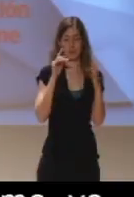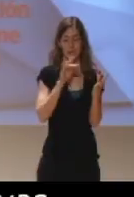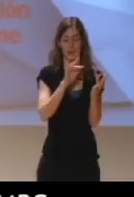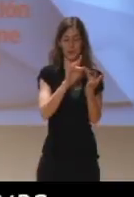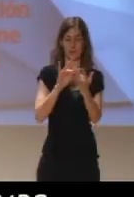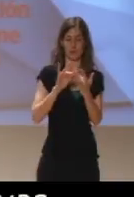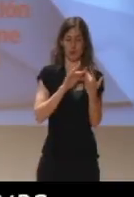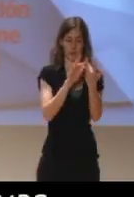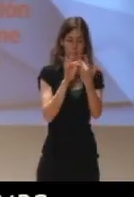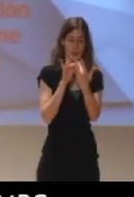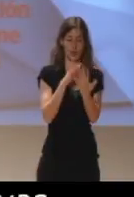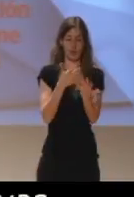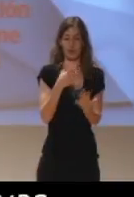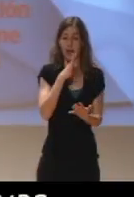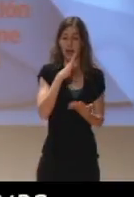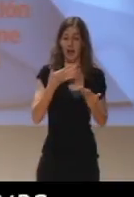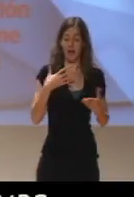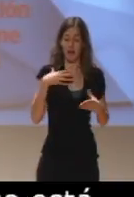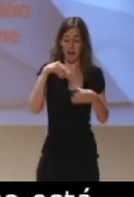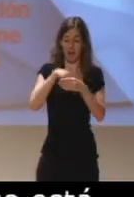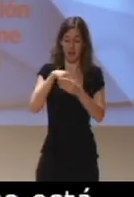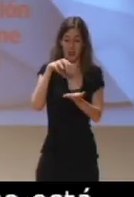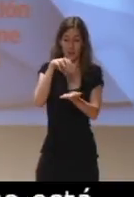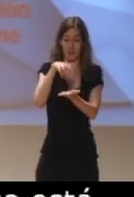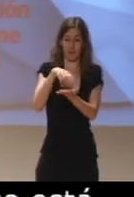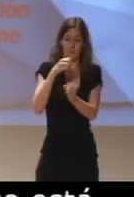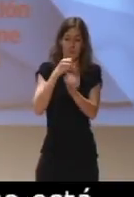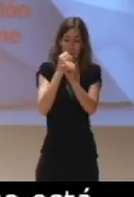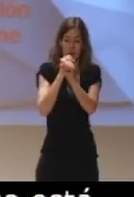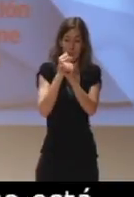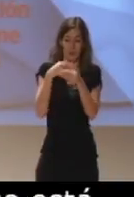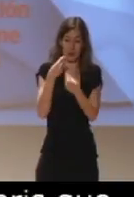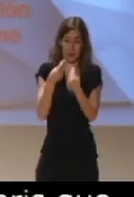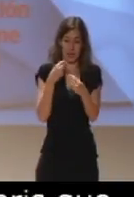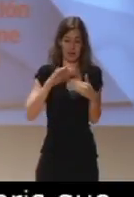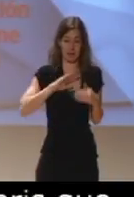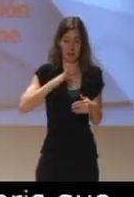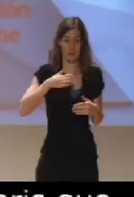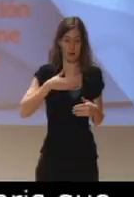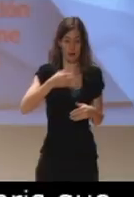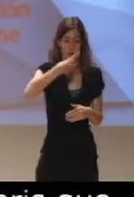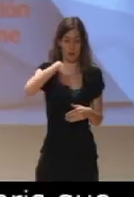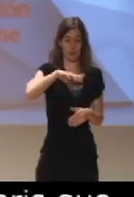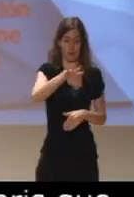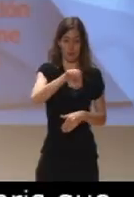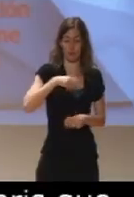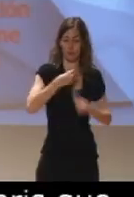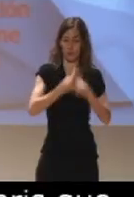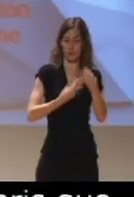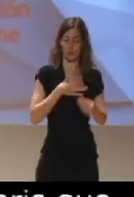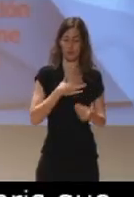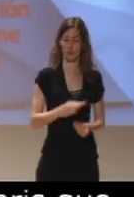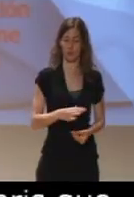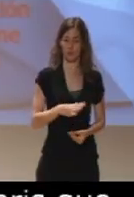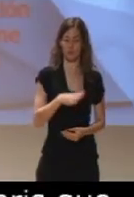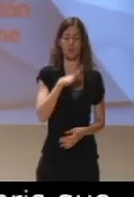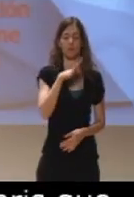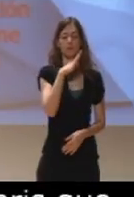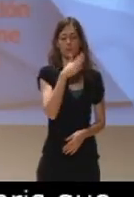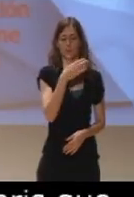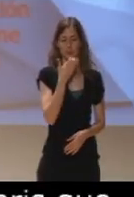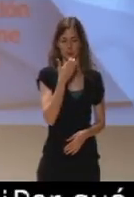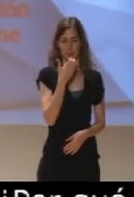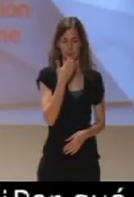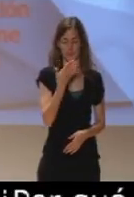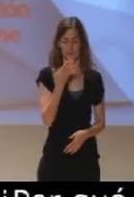of interacting, or things that we're doing now in the labs and that we're going to be using tomorrow.